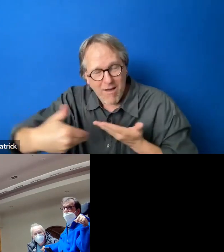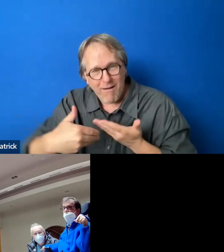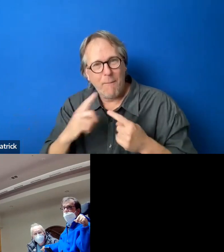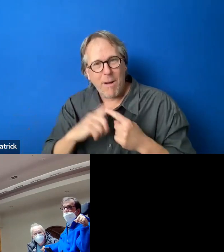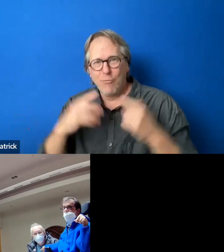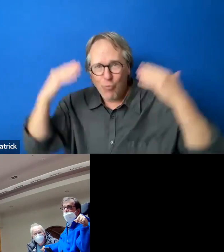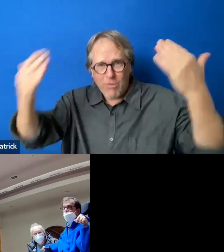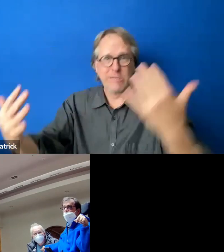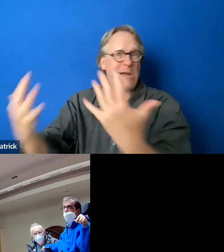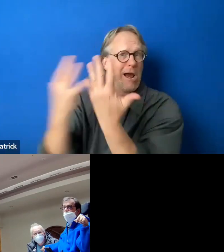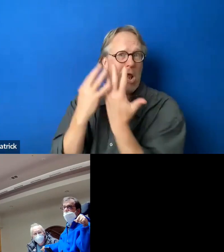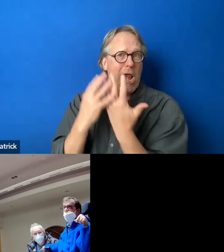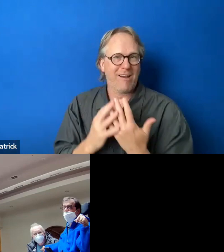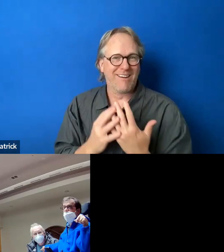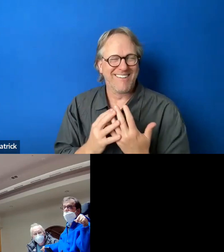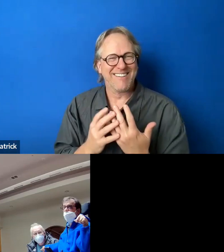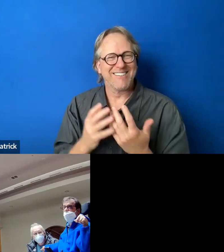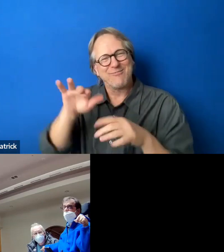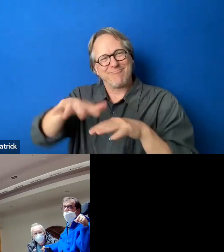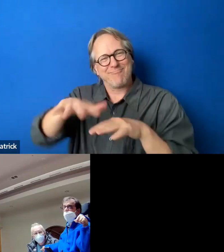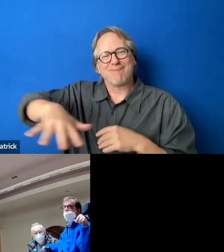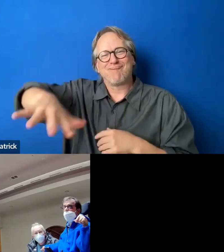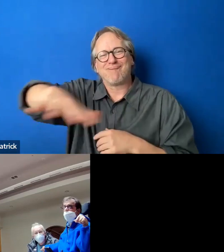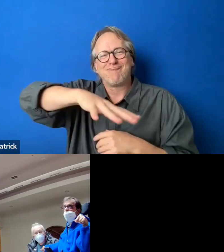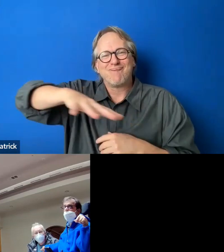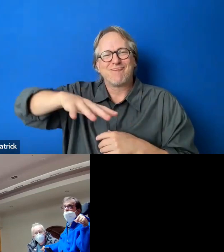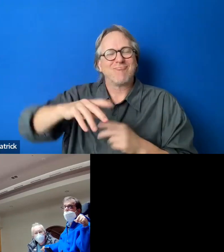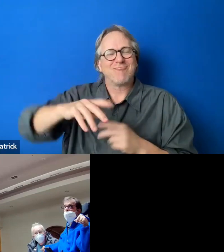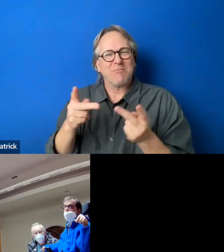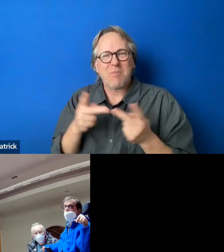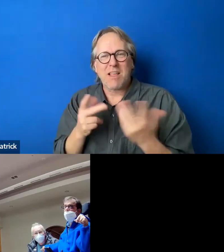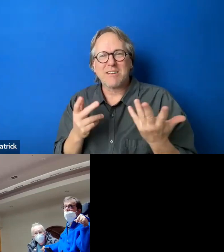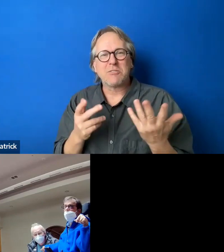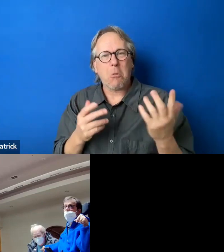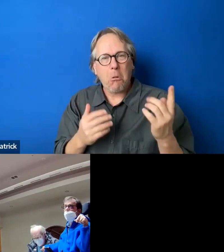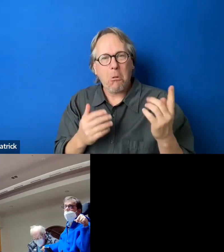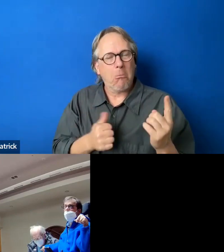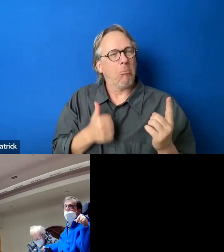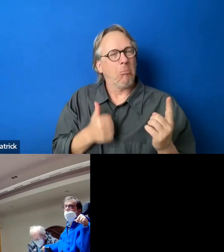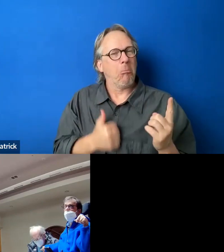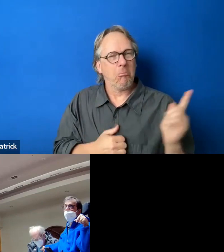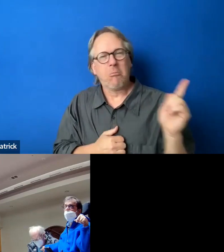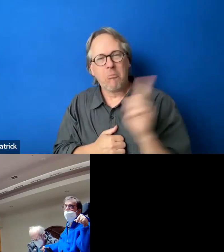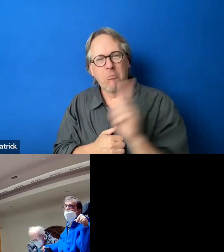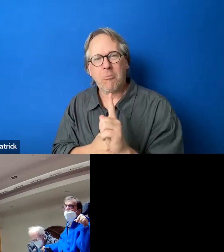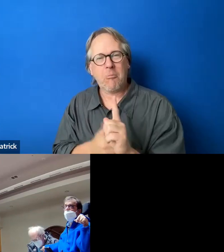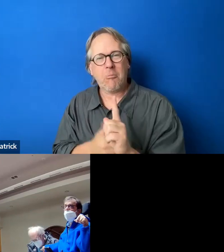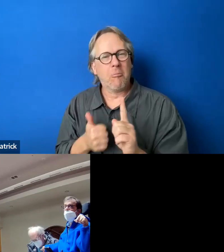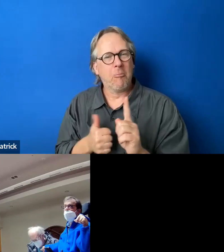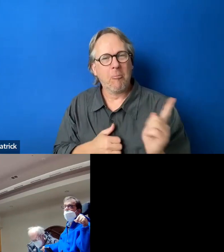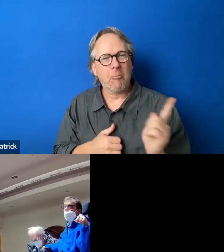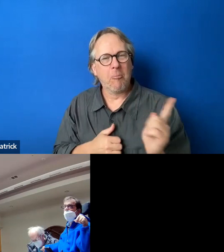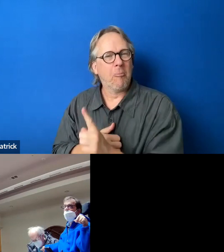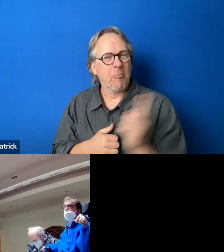that will make our place a place you want to come and come back and come back.